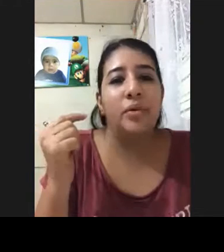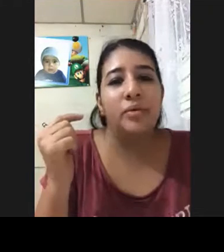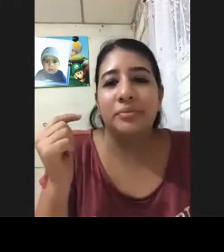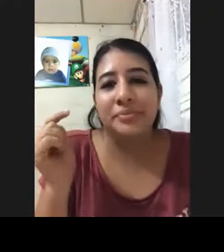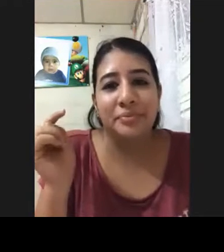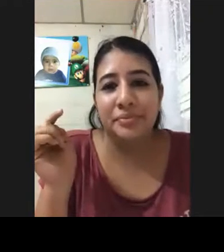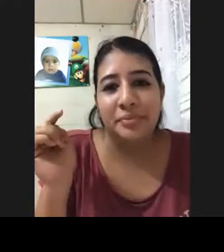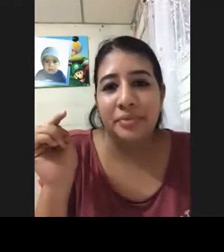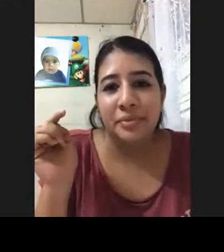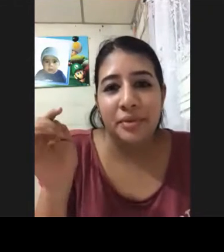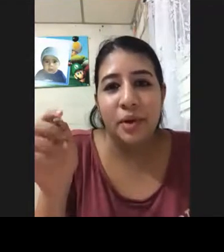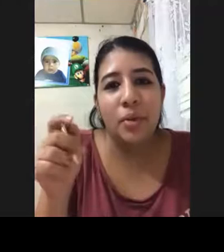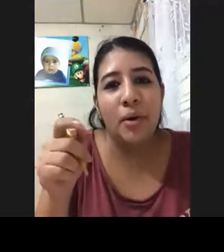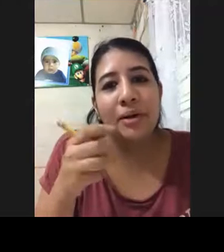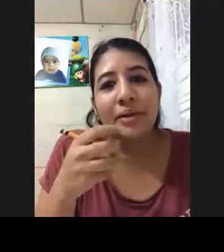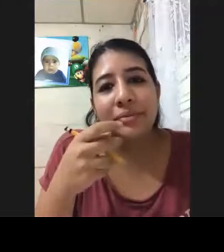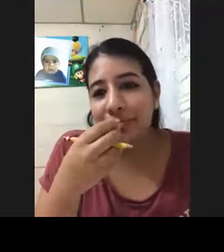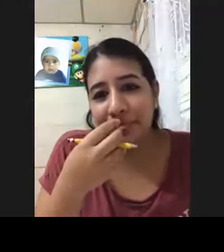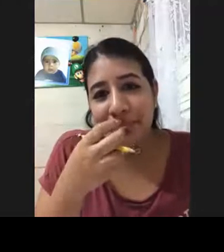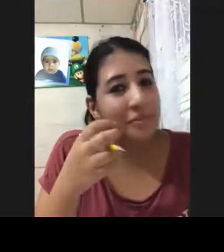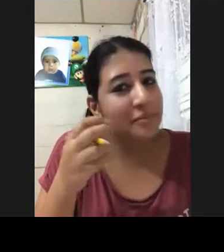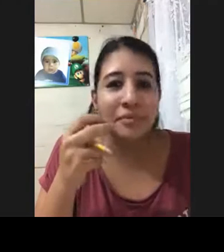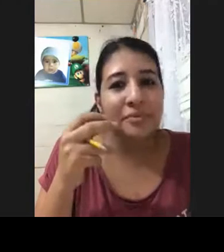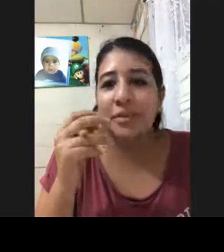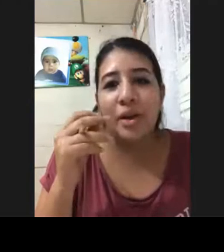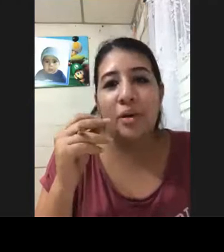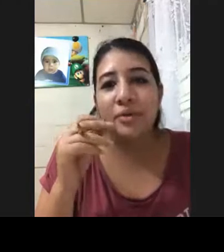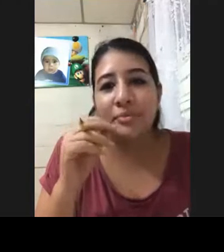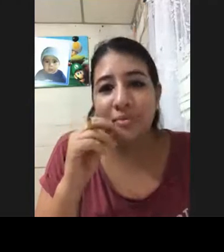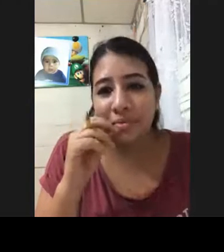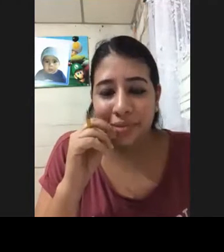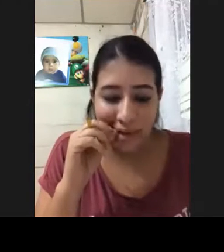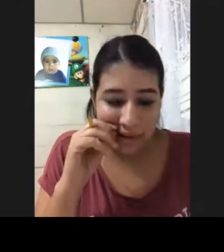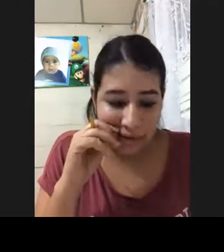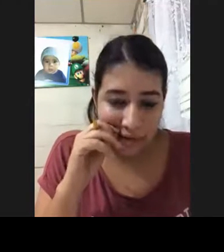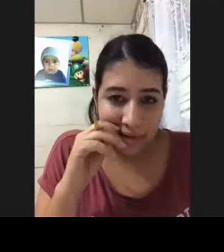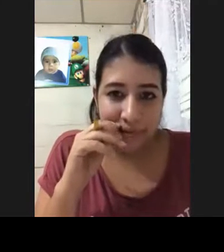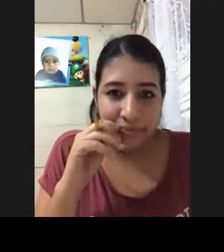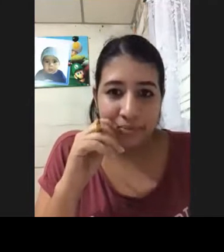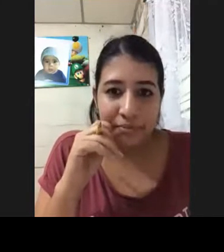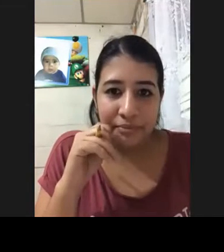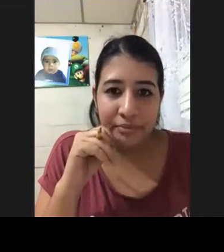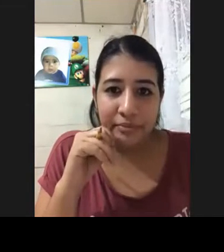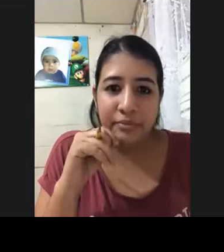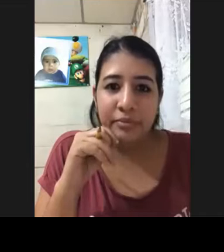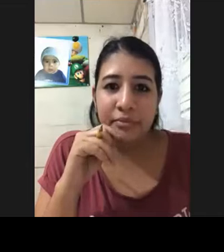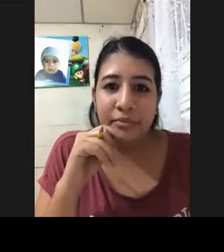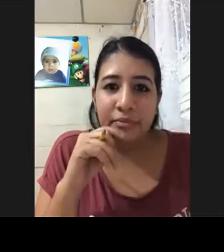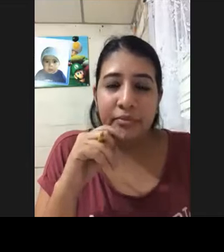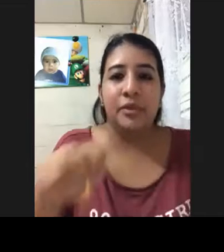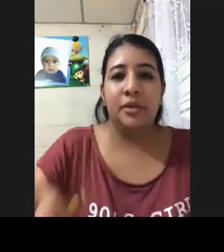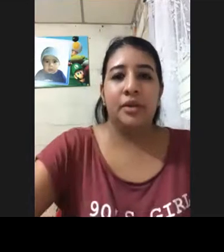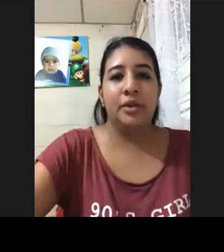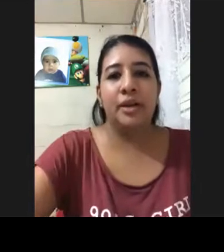No. No working Saturday. Okay, no. Help me out, please. Me ayuda, por favor. Let's try